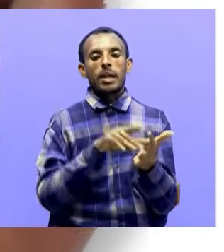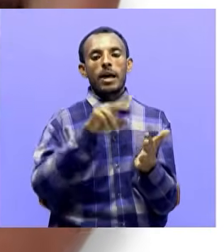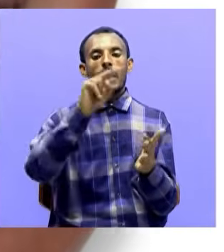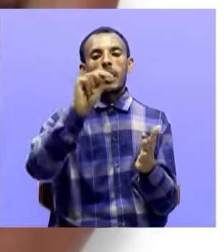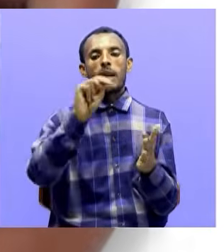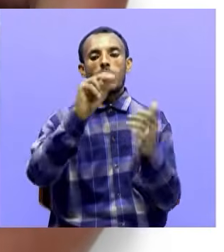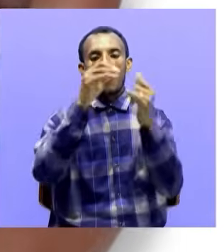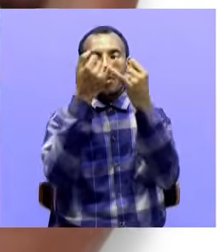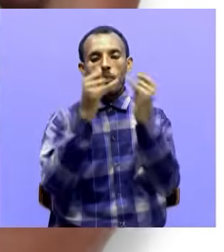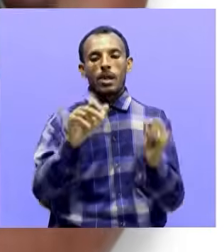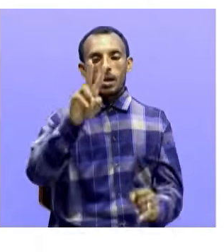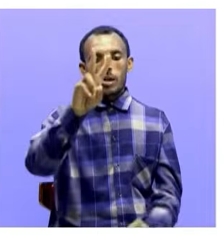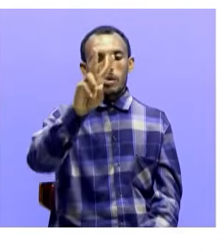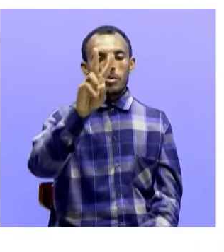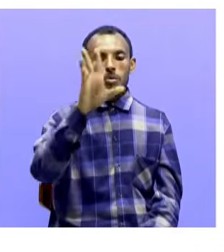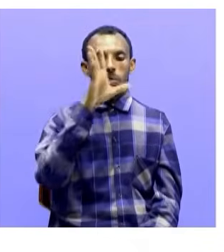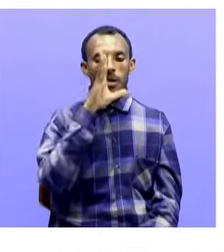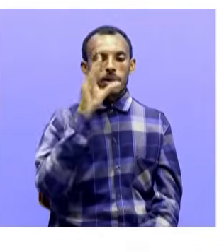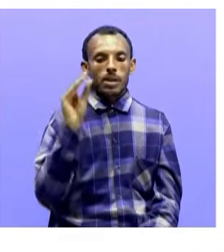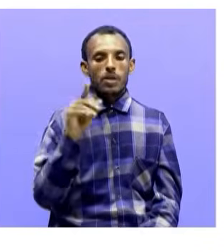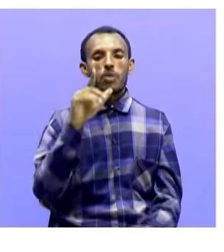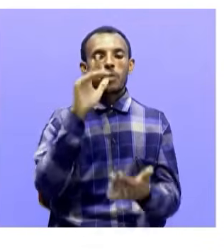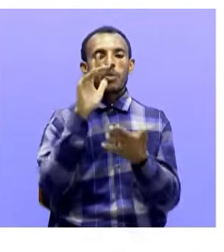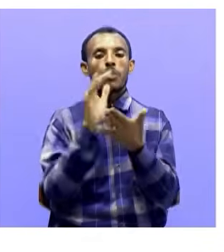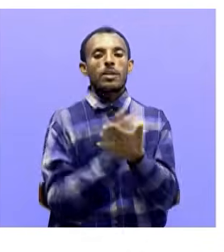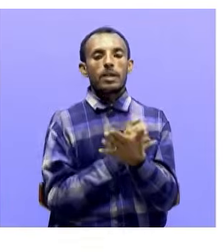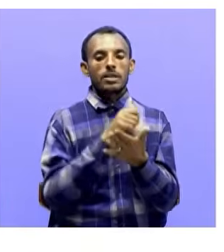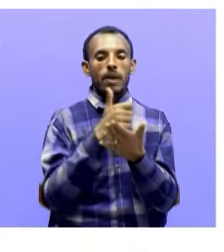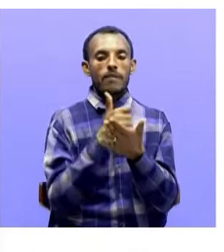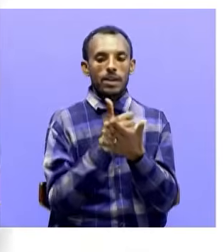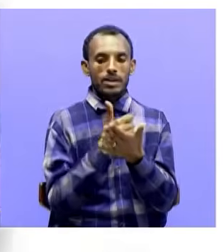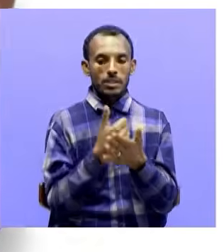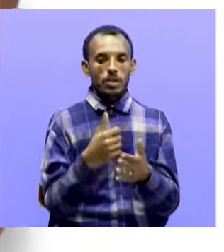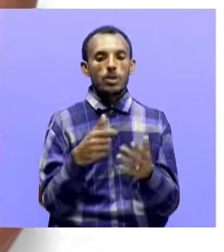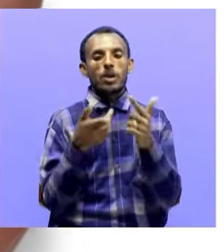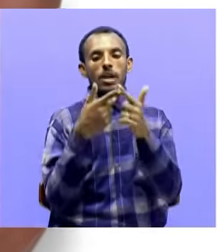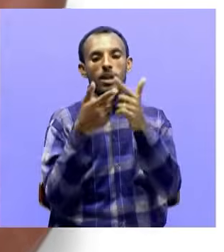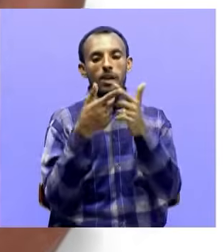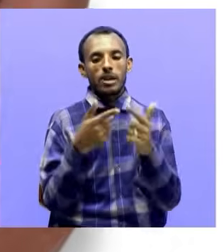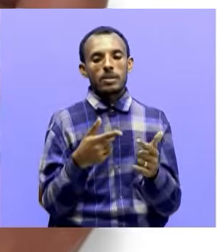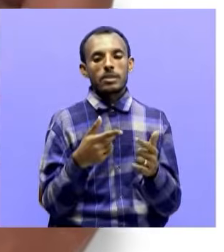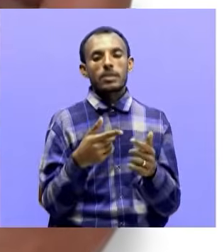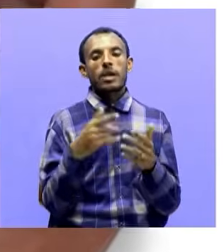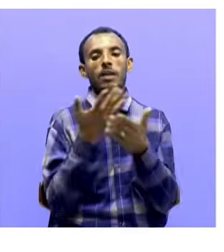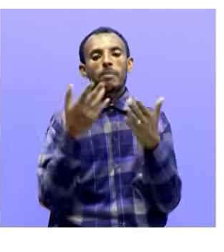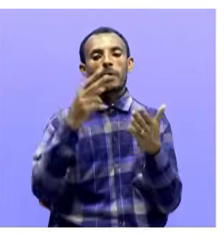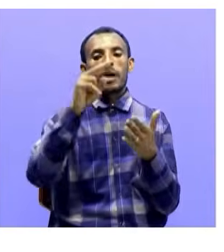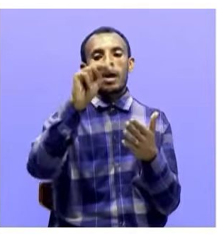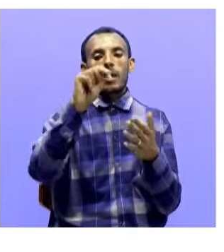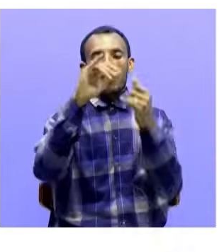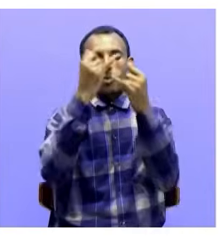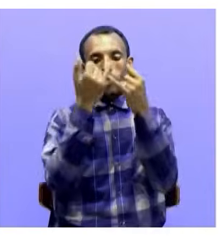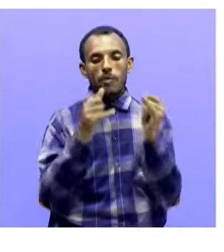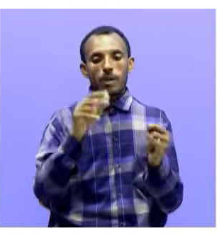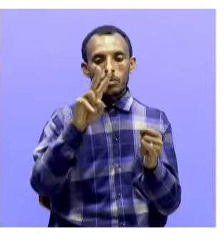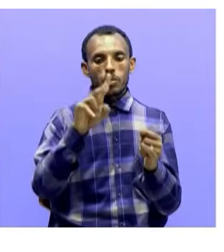item, and you take the average of this in the next item. The next item will be this. On n over 2